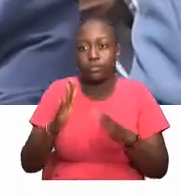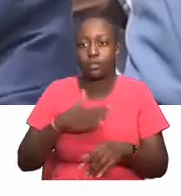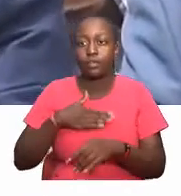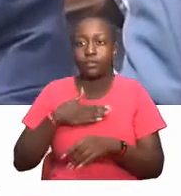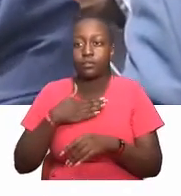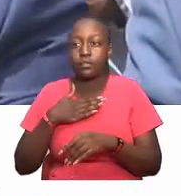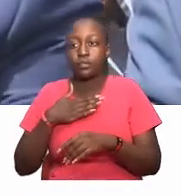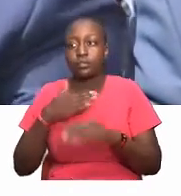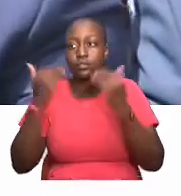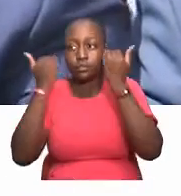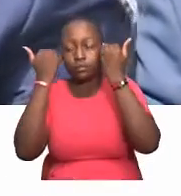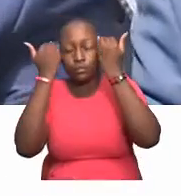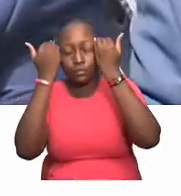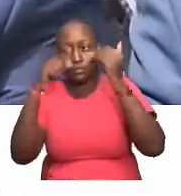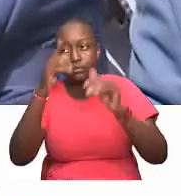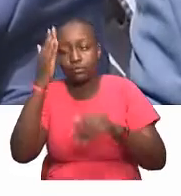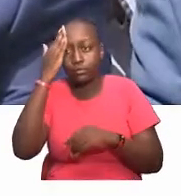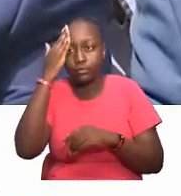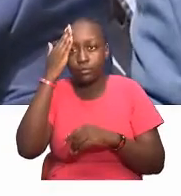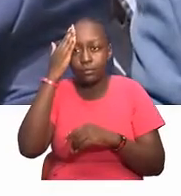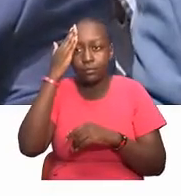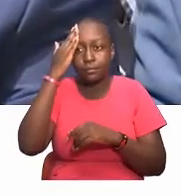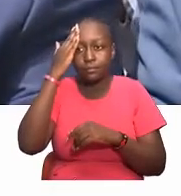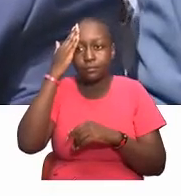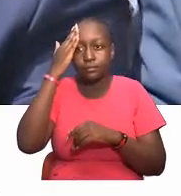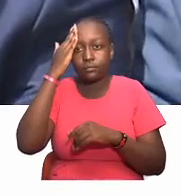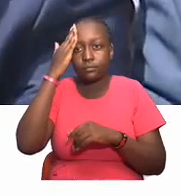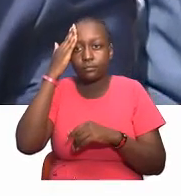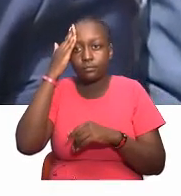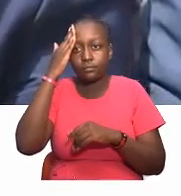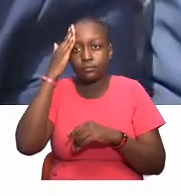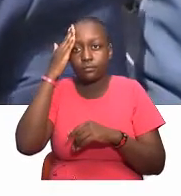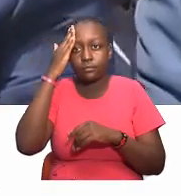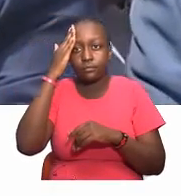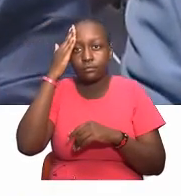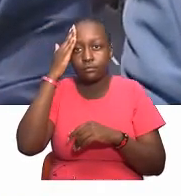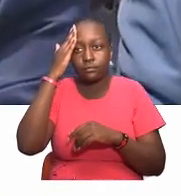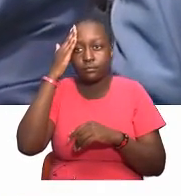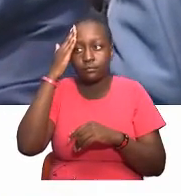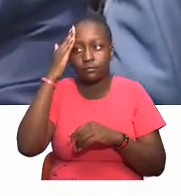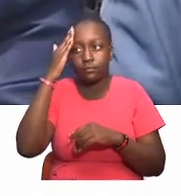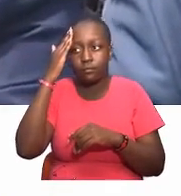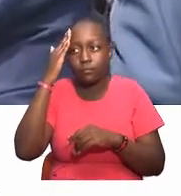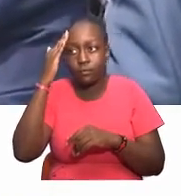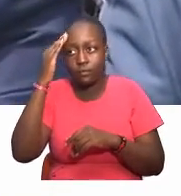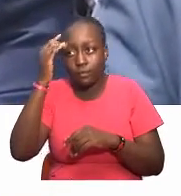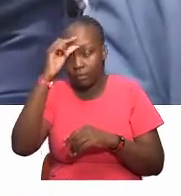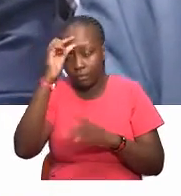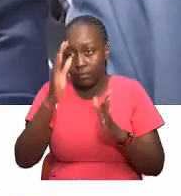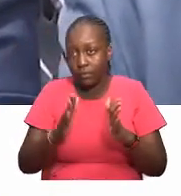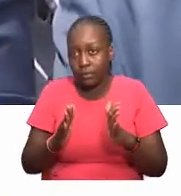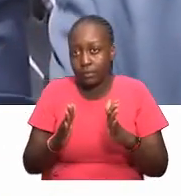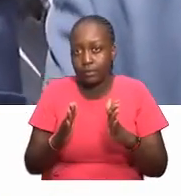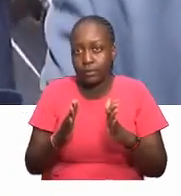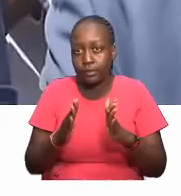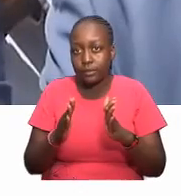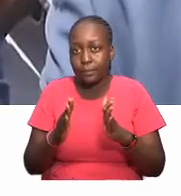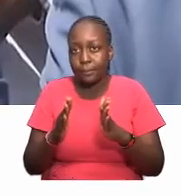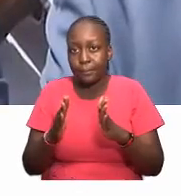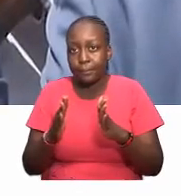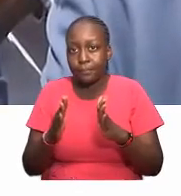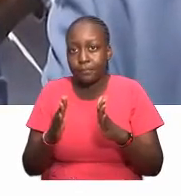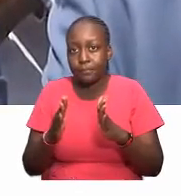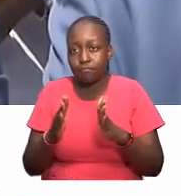And as you all know, according to the ruling of the court, when governors are indicted, they stay